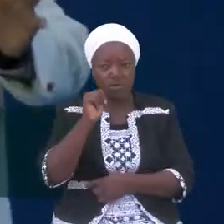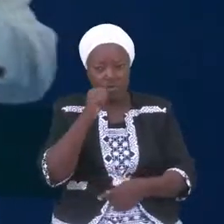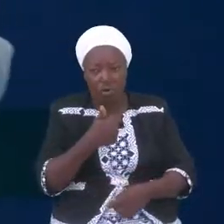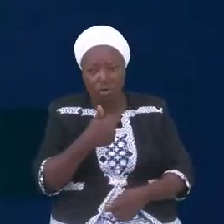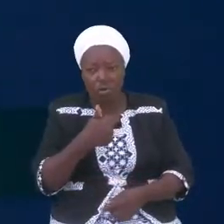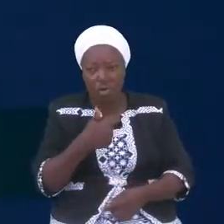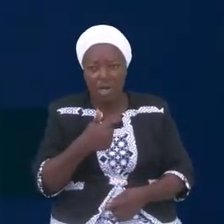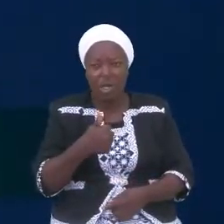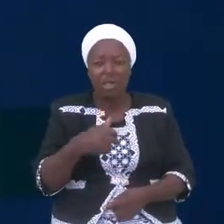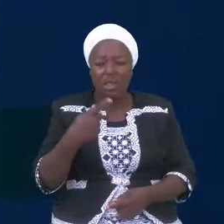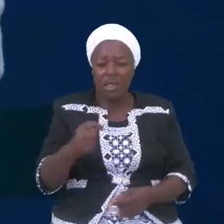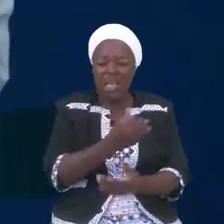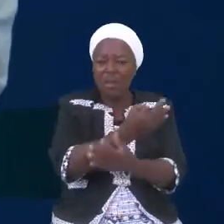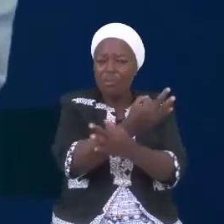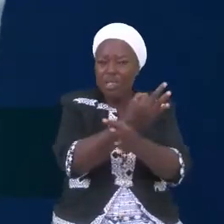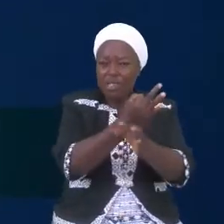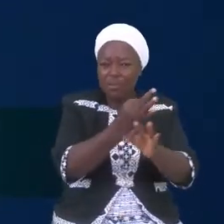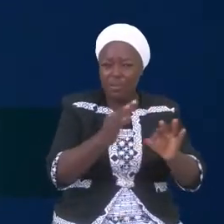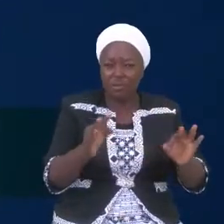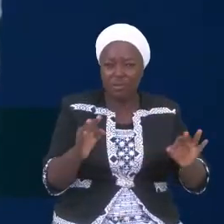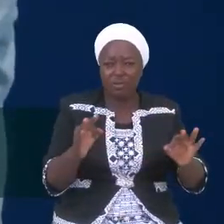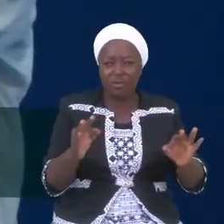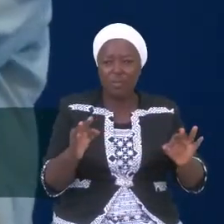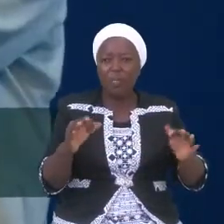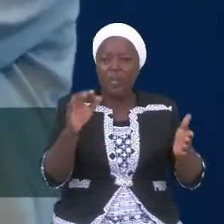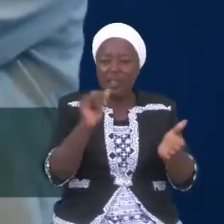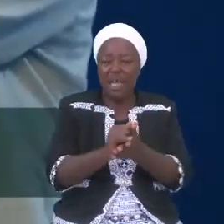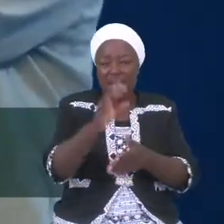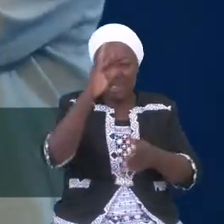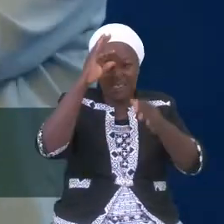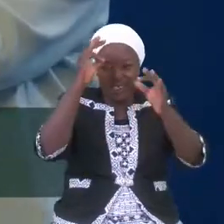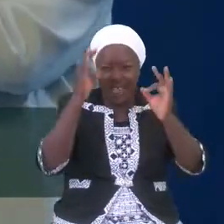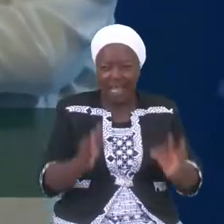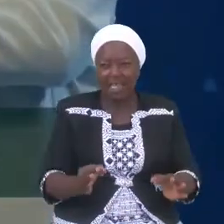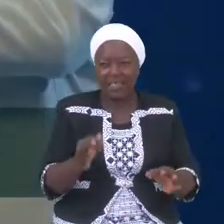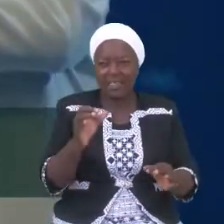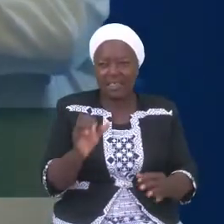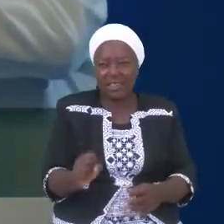The emancipation that decides